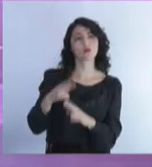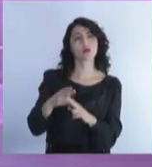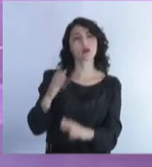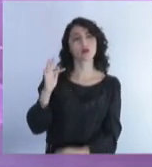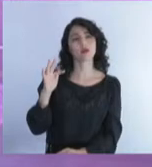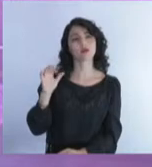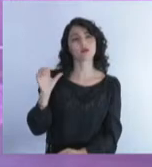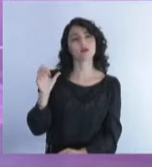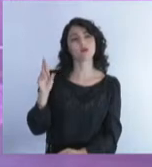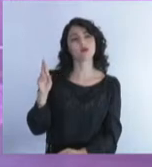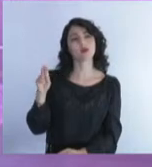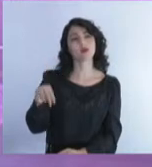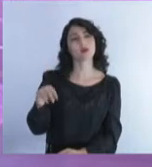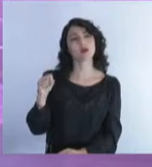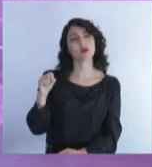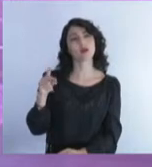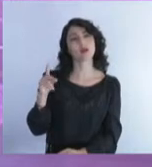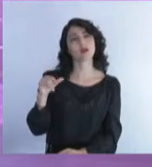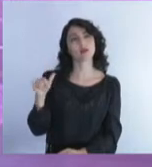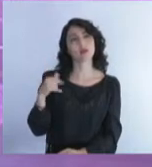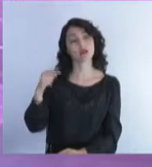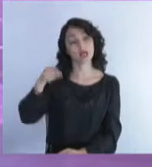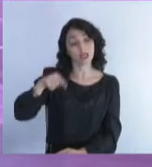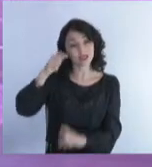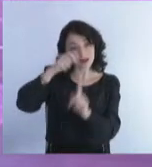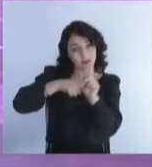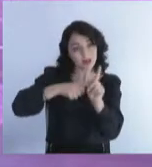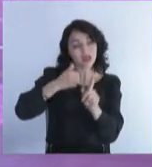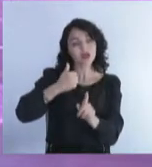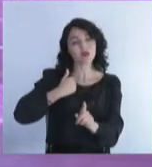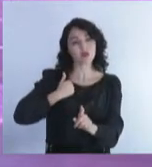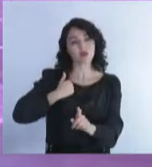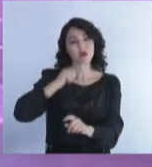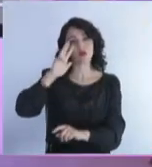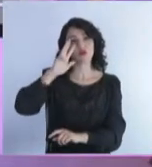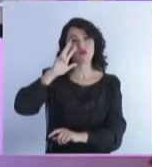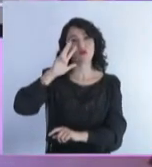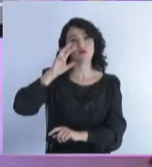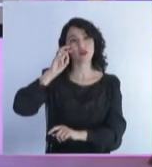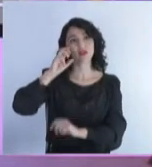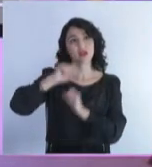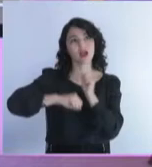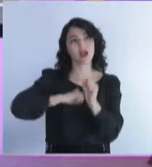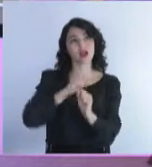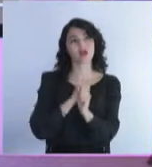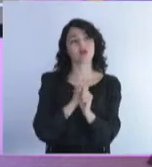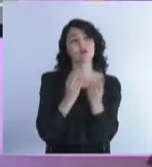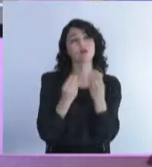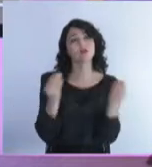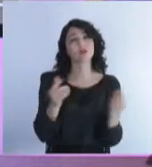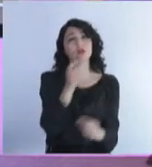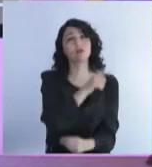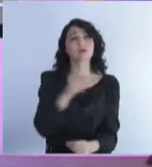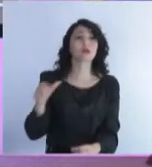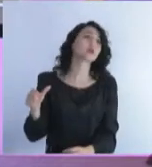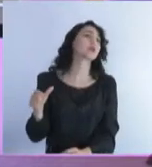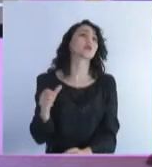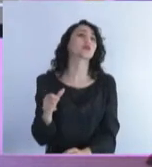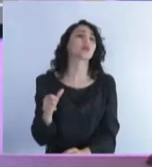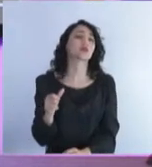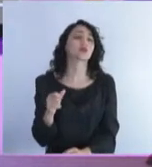En este mes cumpliré 90 años. Como mucha gente de mi edad, estoy en un